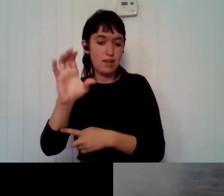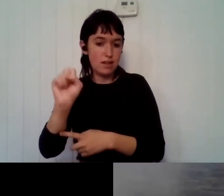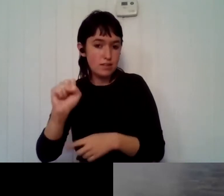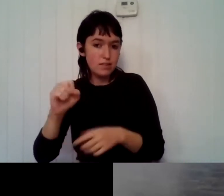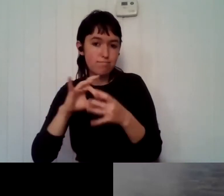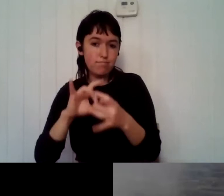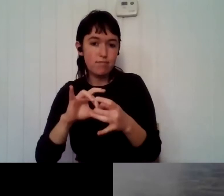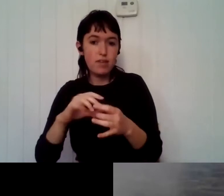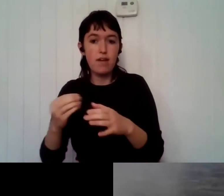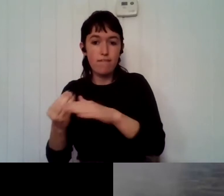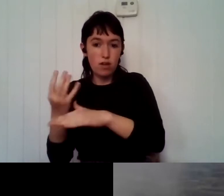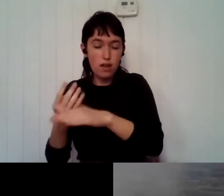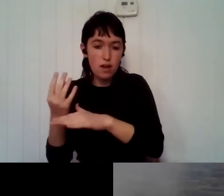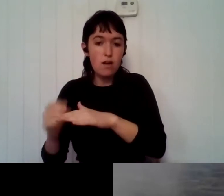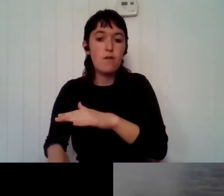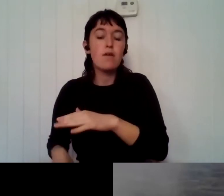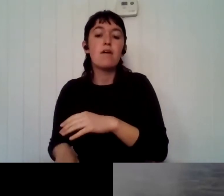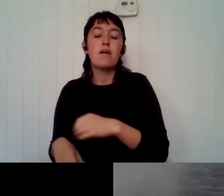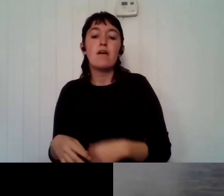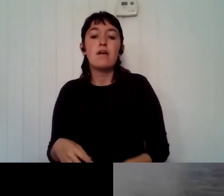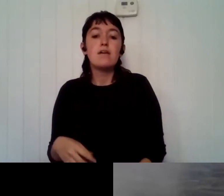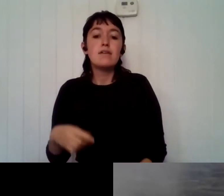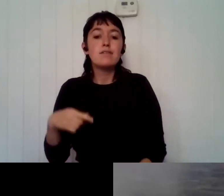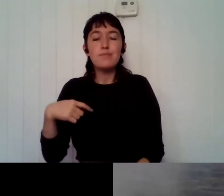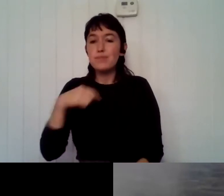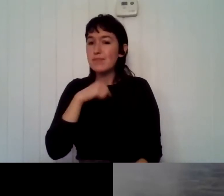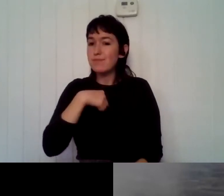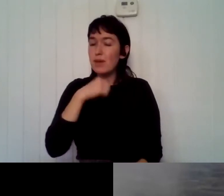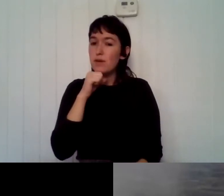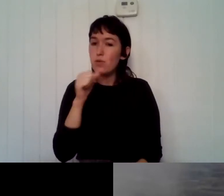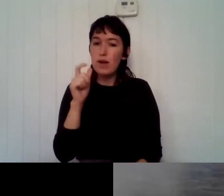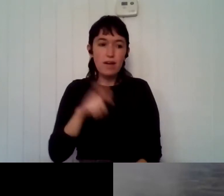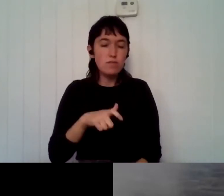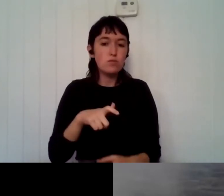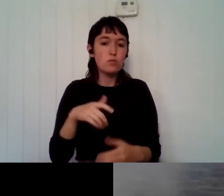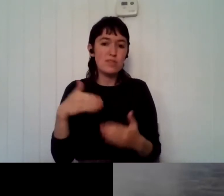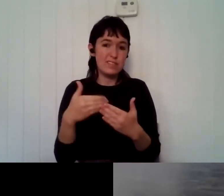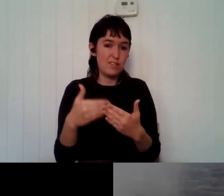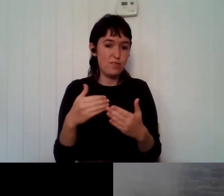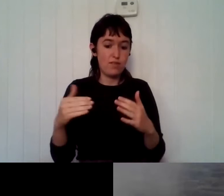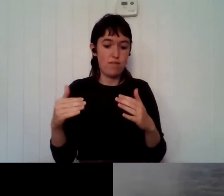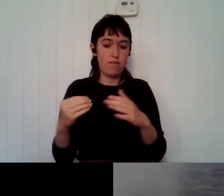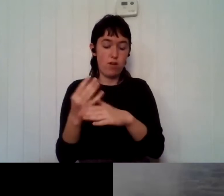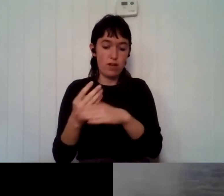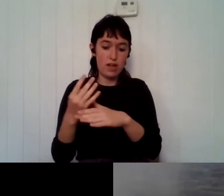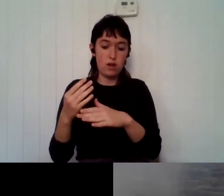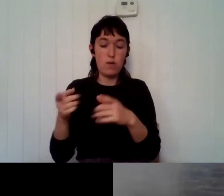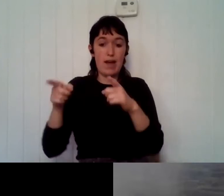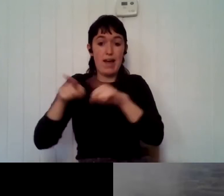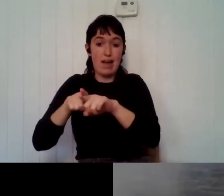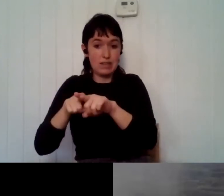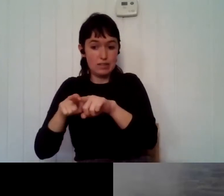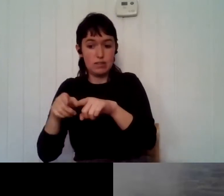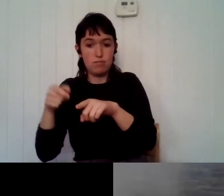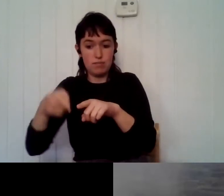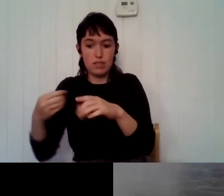that do not need to be around the volcano exactly as it is erupting. So usually what we do when working in